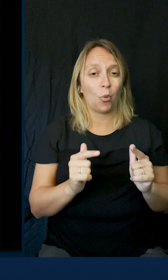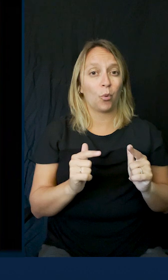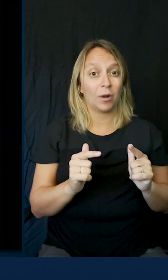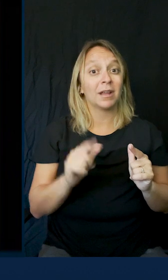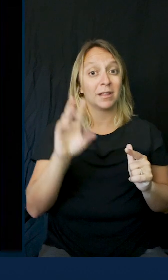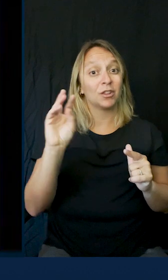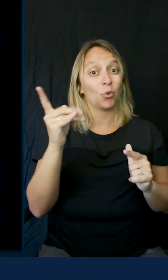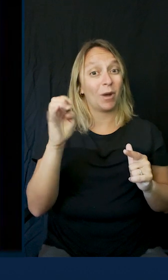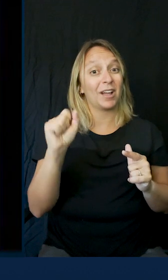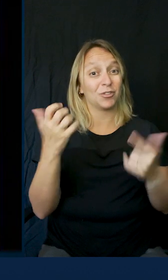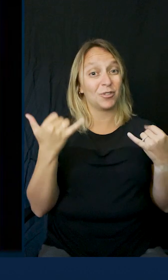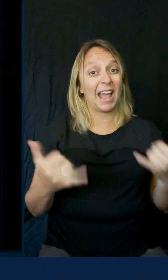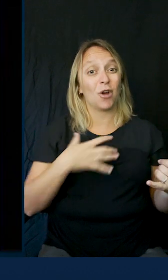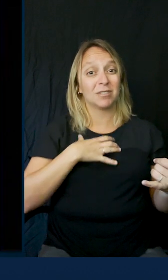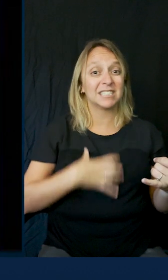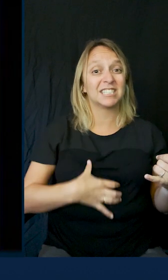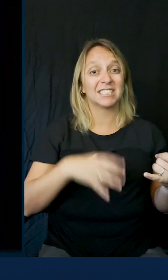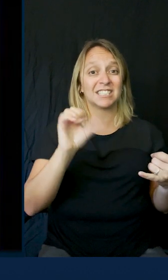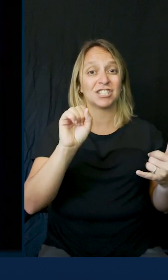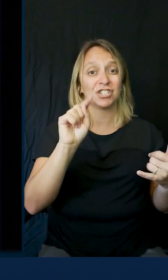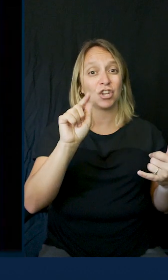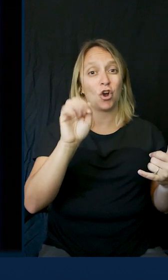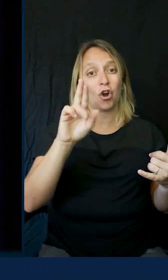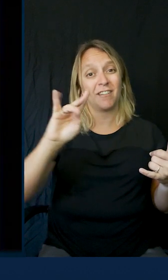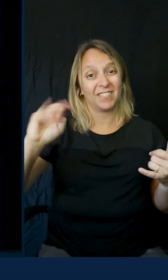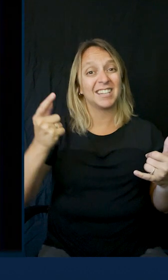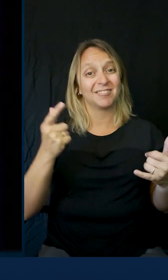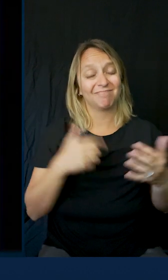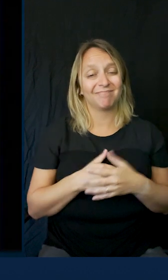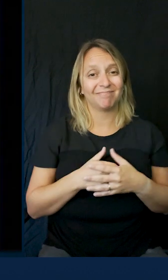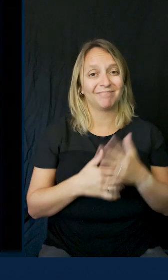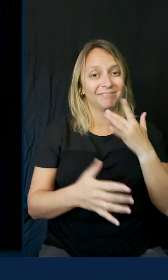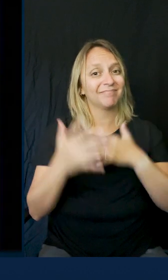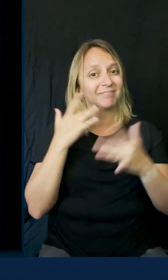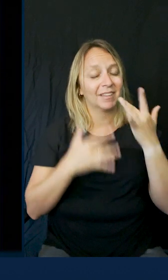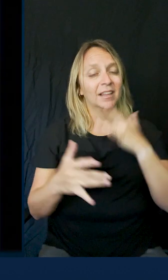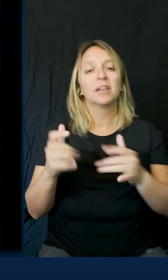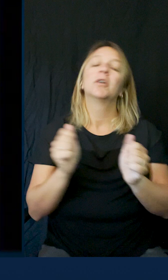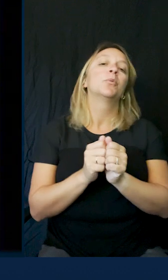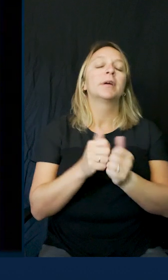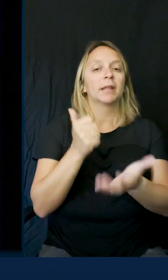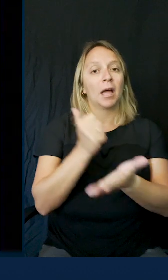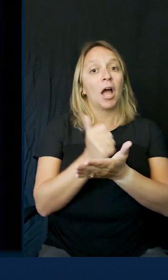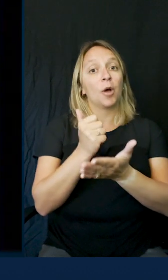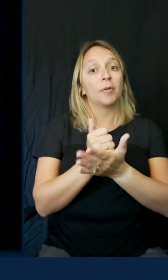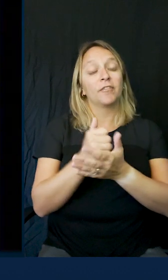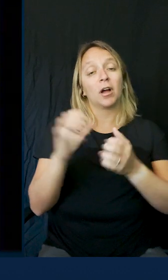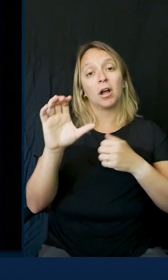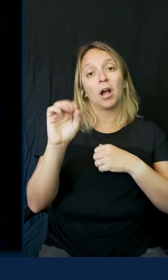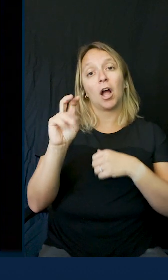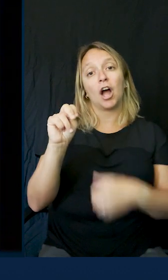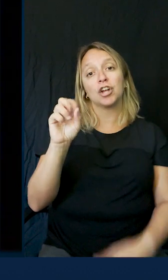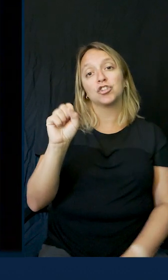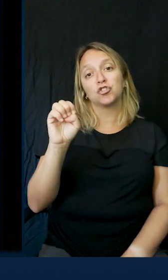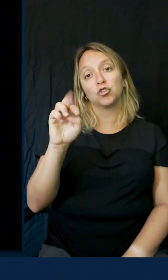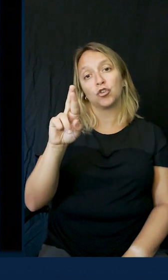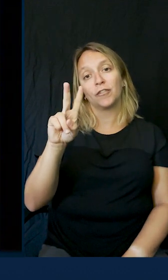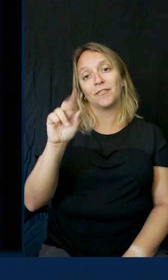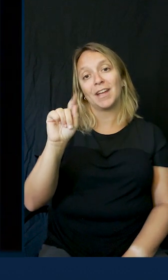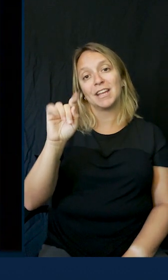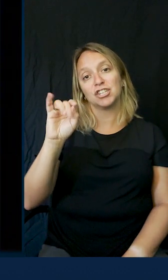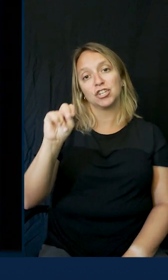With the University of Washington Center for Conservation Biology and with the help of conservation canines, we